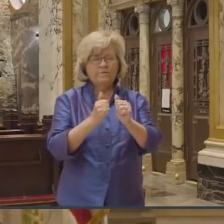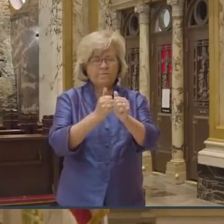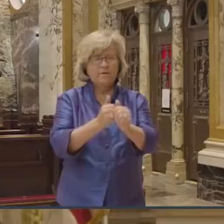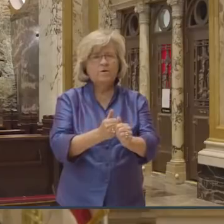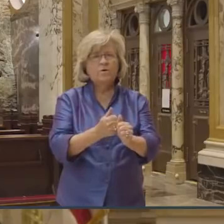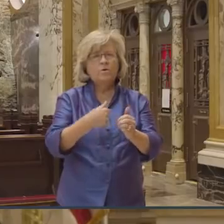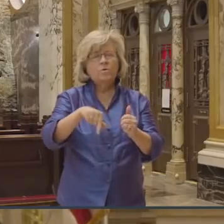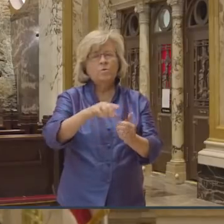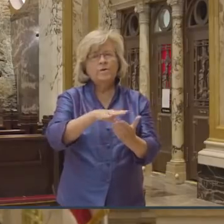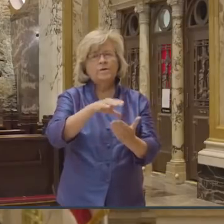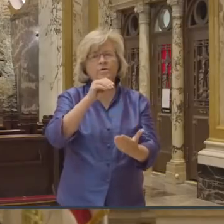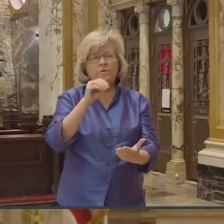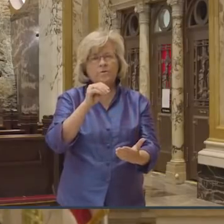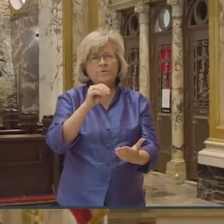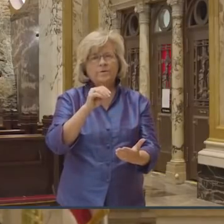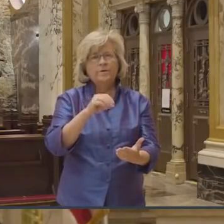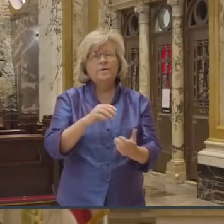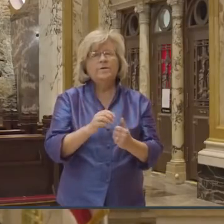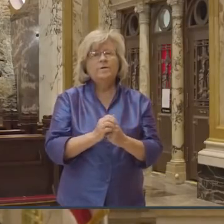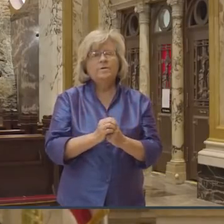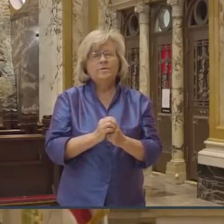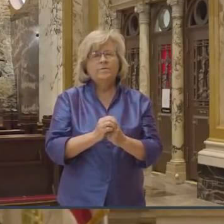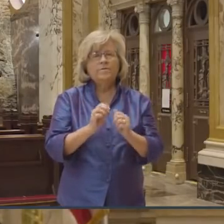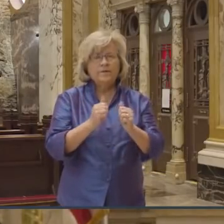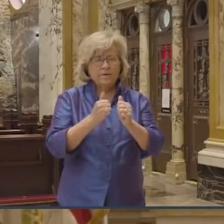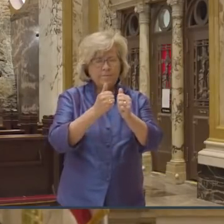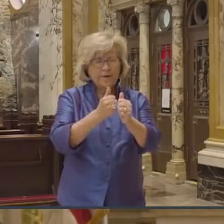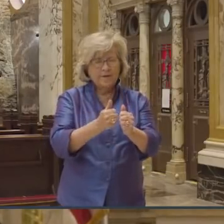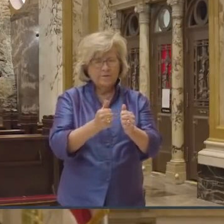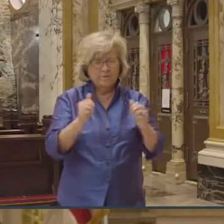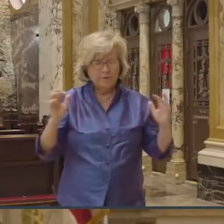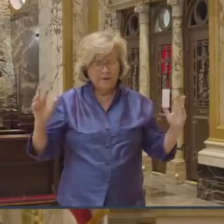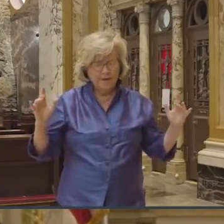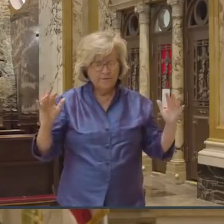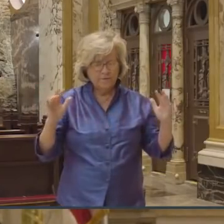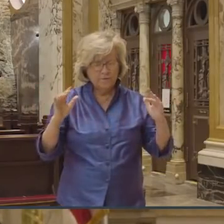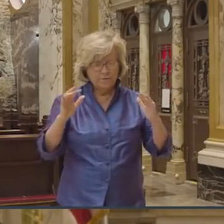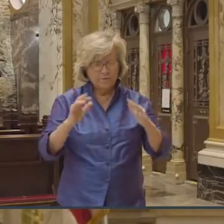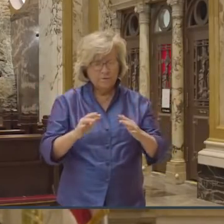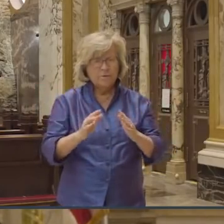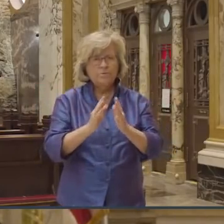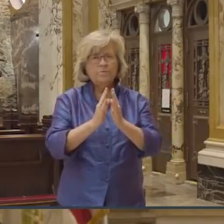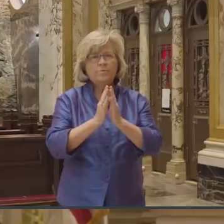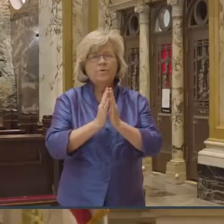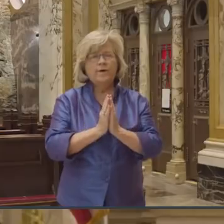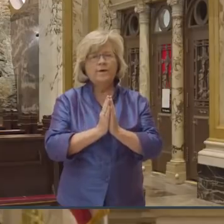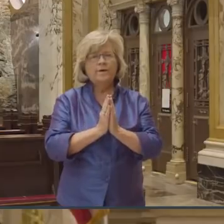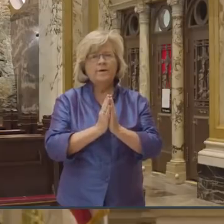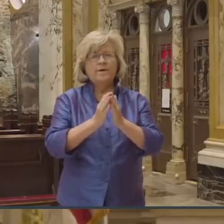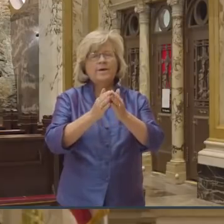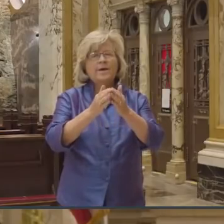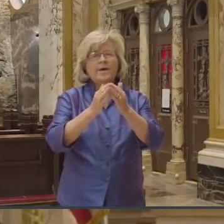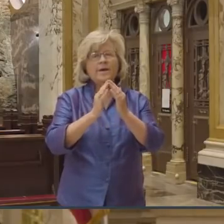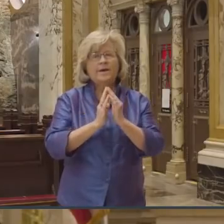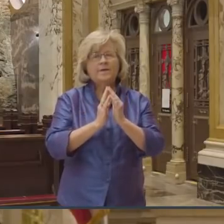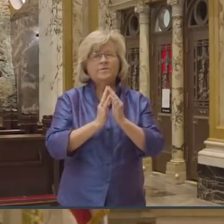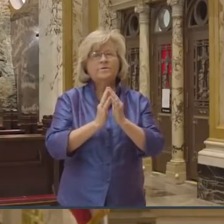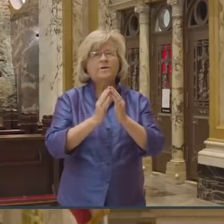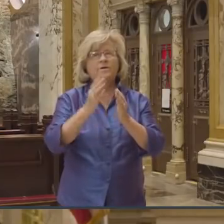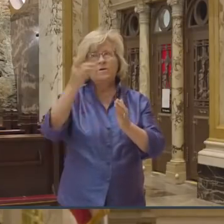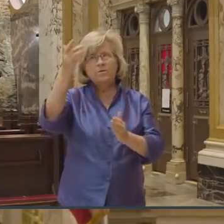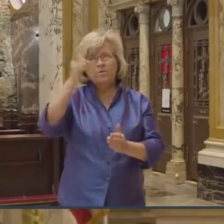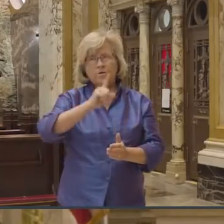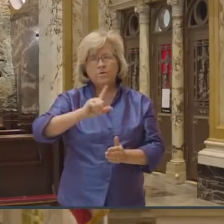we learn that under the leadership of Peter, the apostles gathered to pray, asking the Lord to help them choose the one to